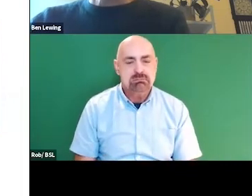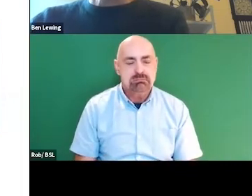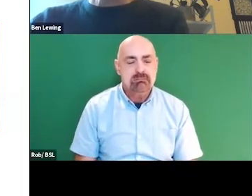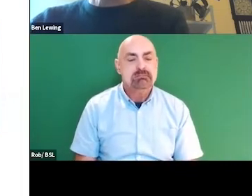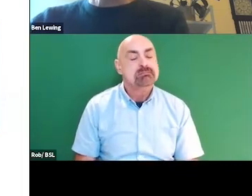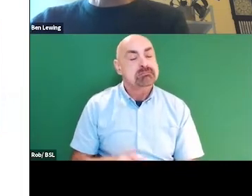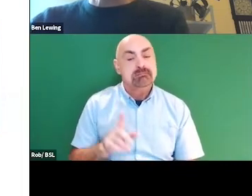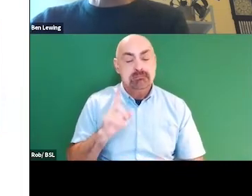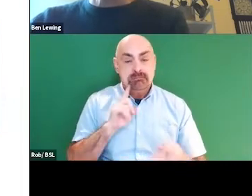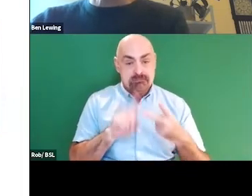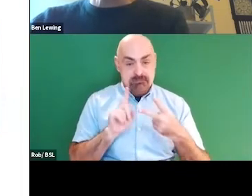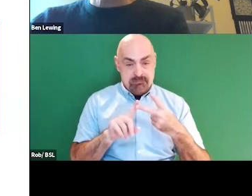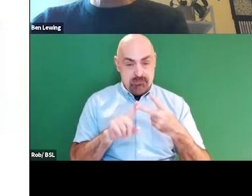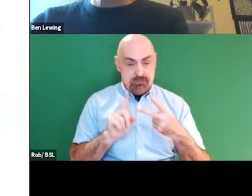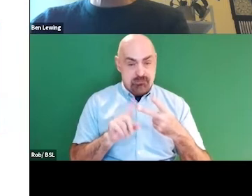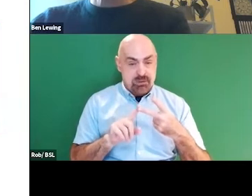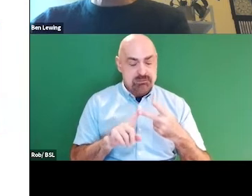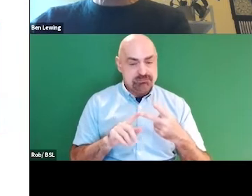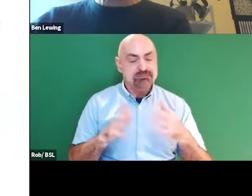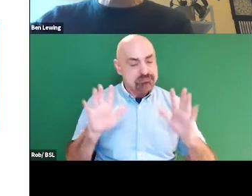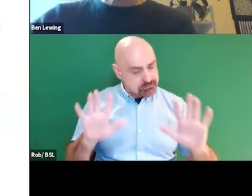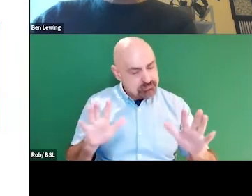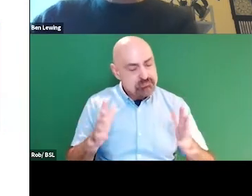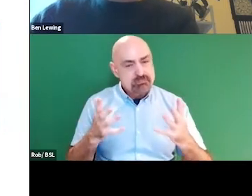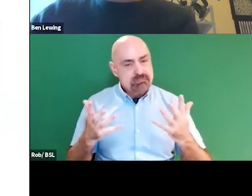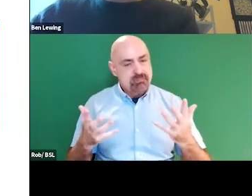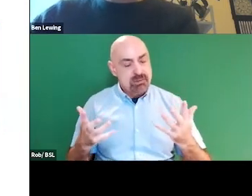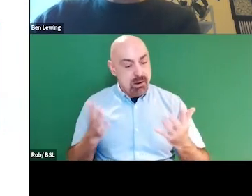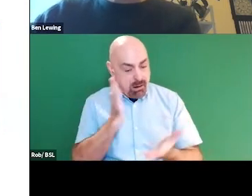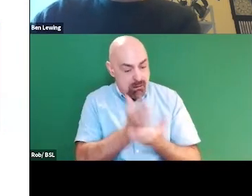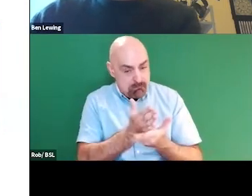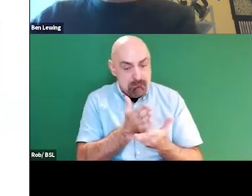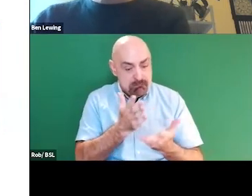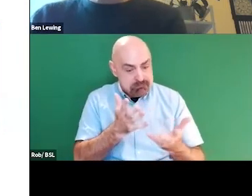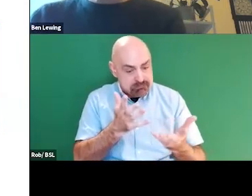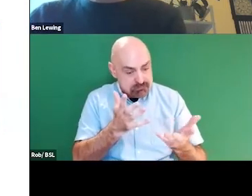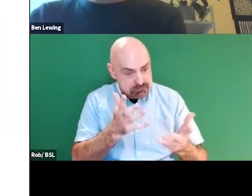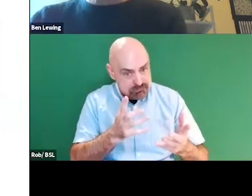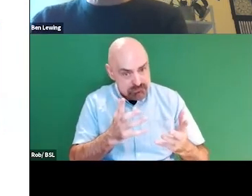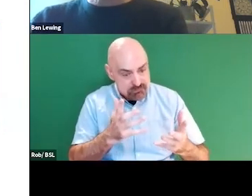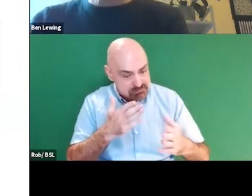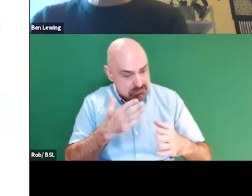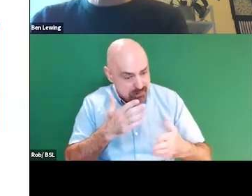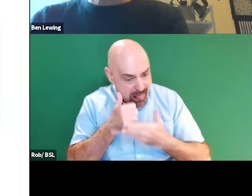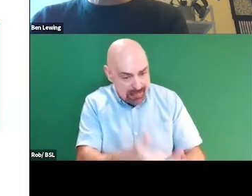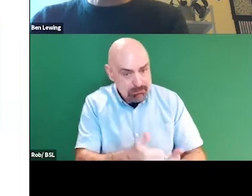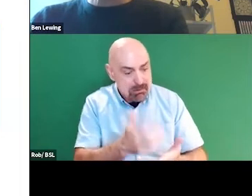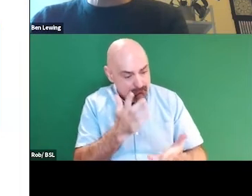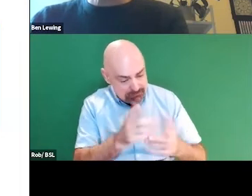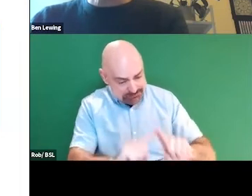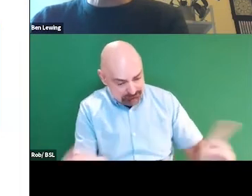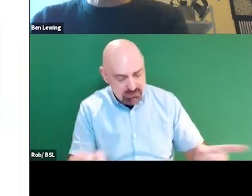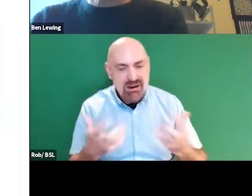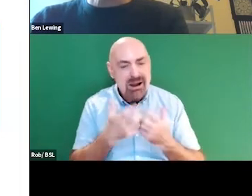The second question then is about how to make the difference. What can we do that will help? And how